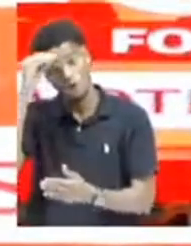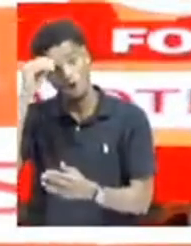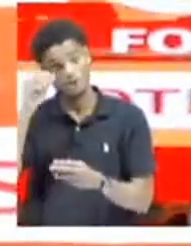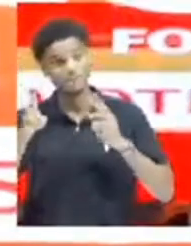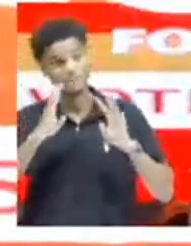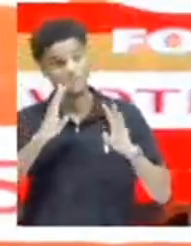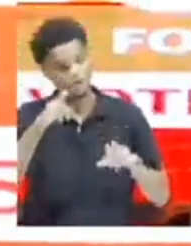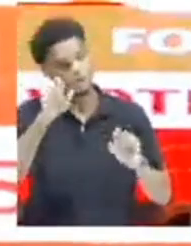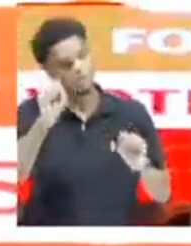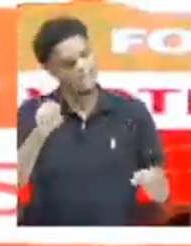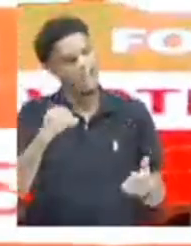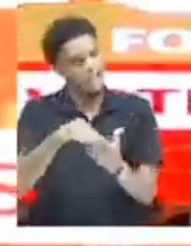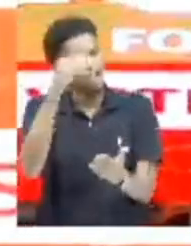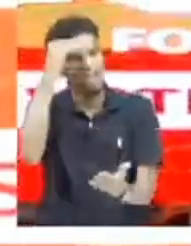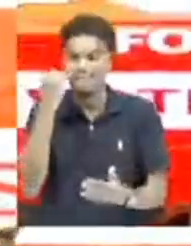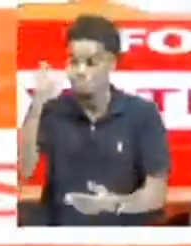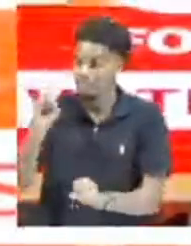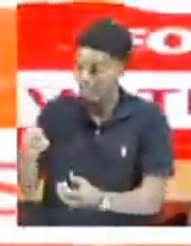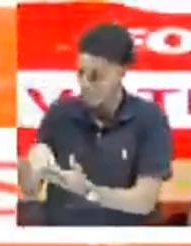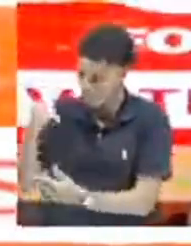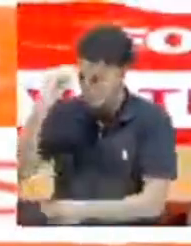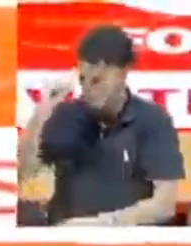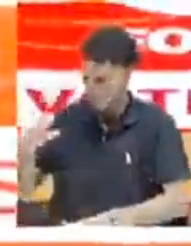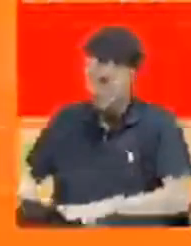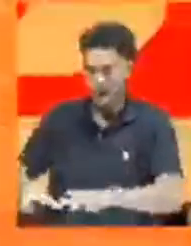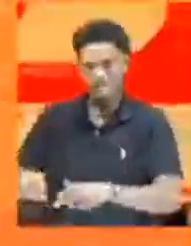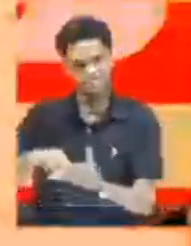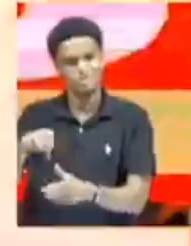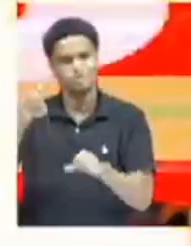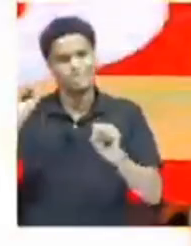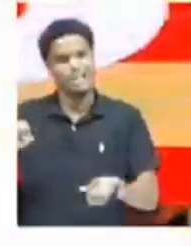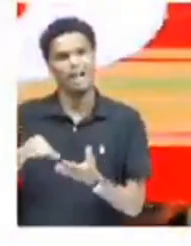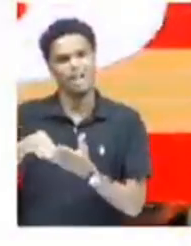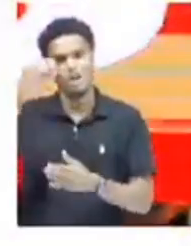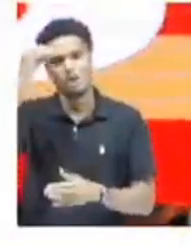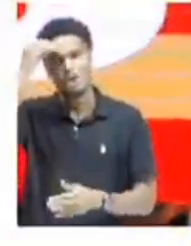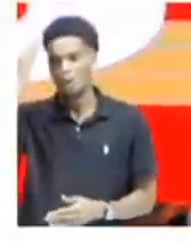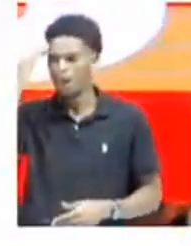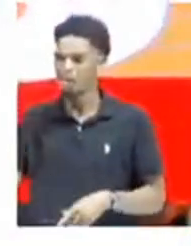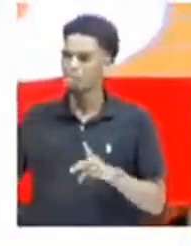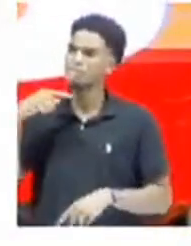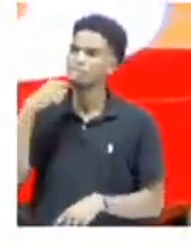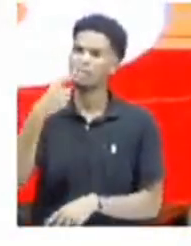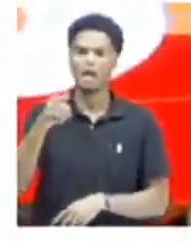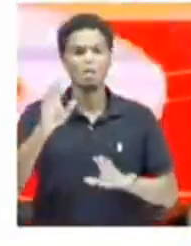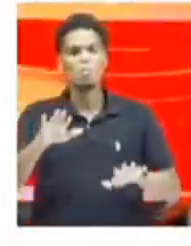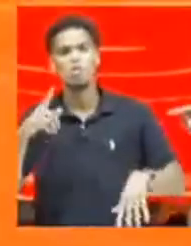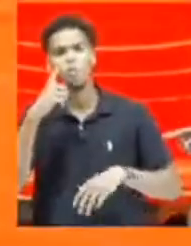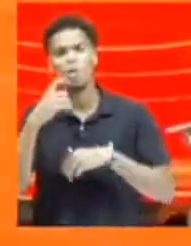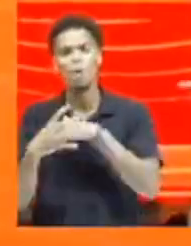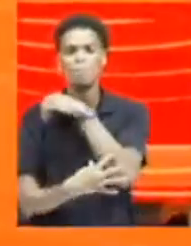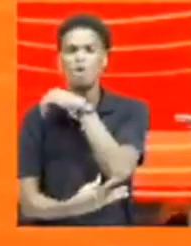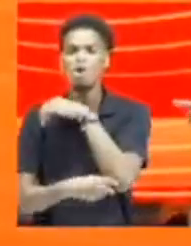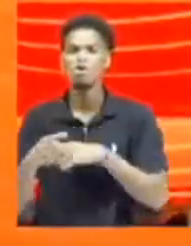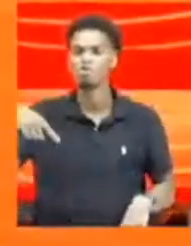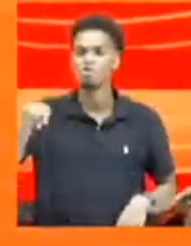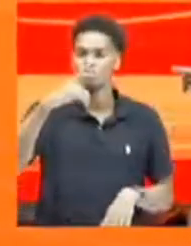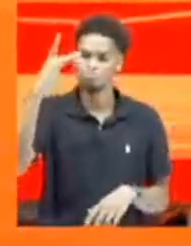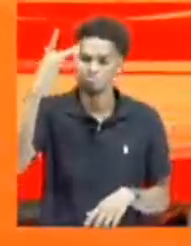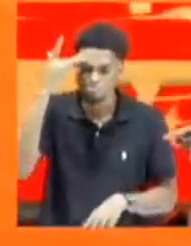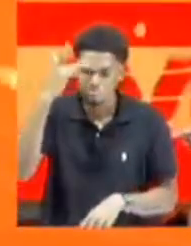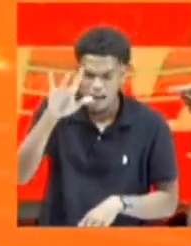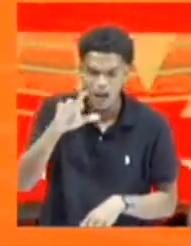learn. Why them want to tell the children of the poor that you know bright at 9 months but dunce at 19? That